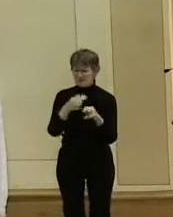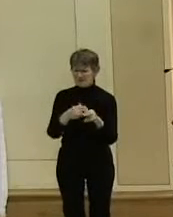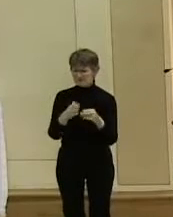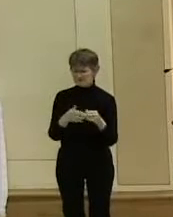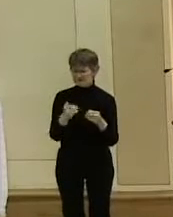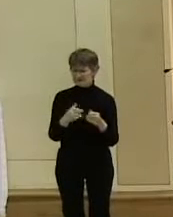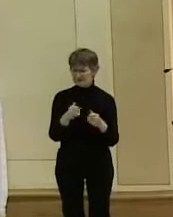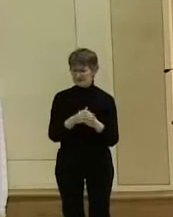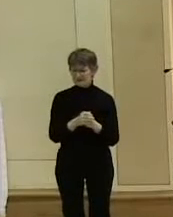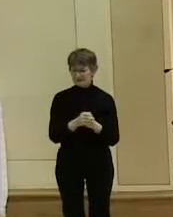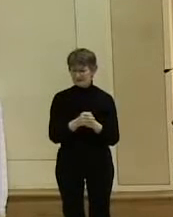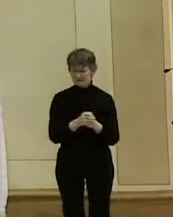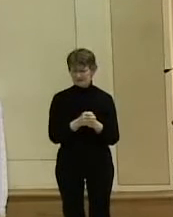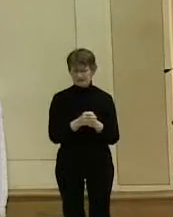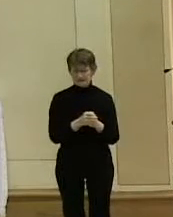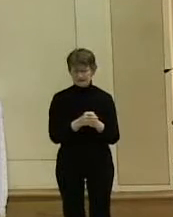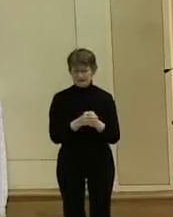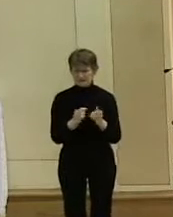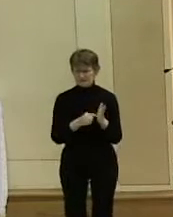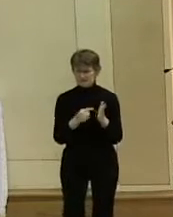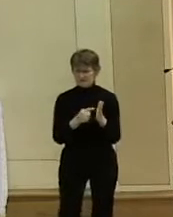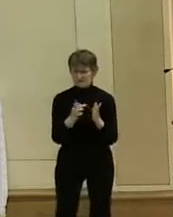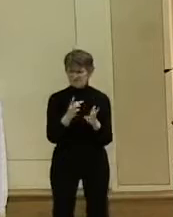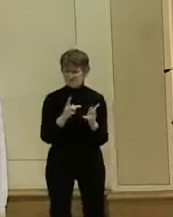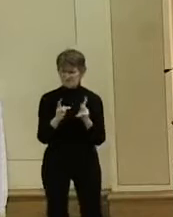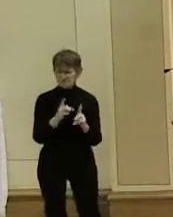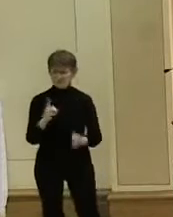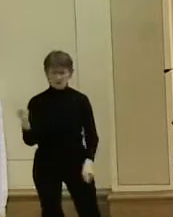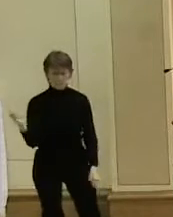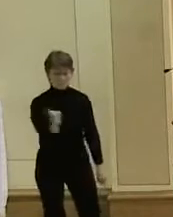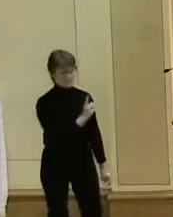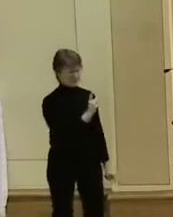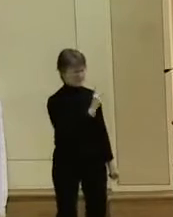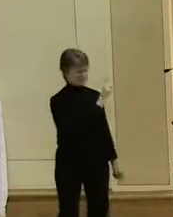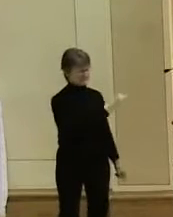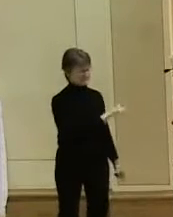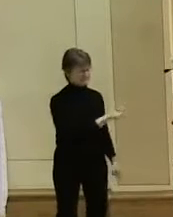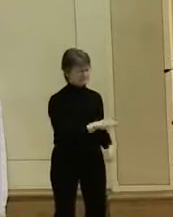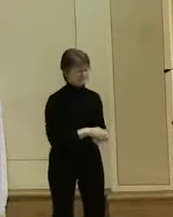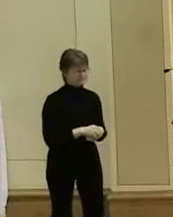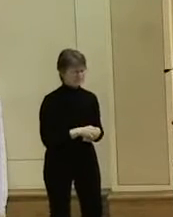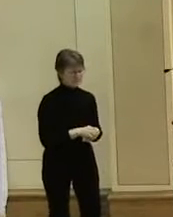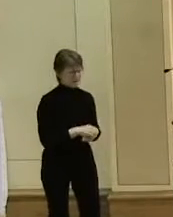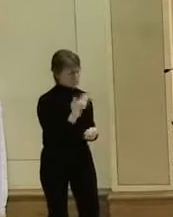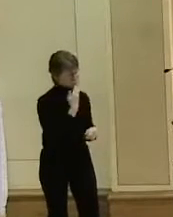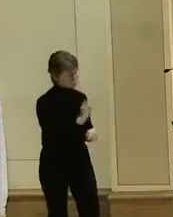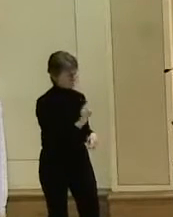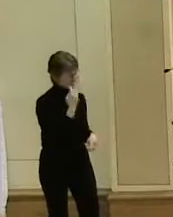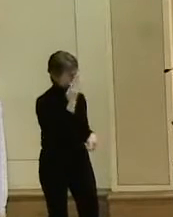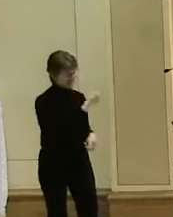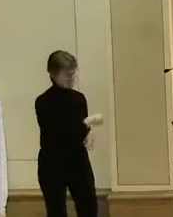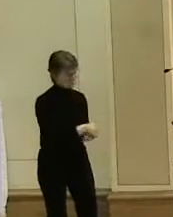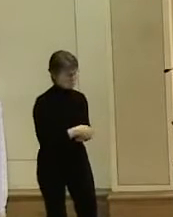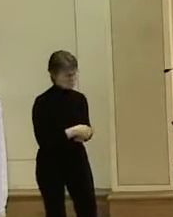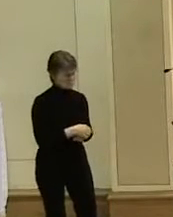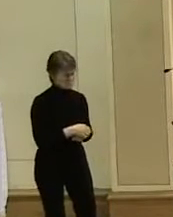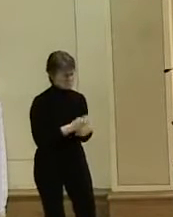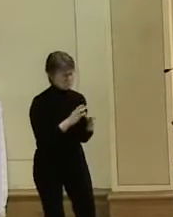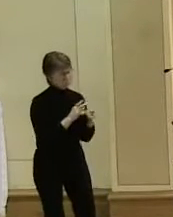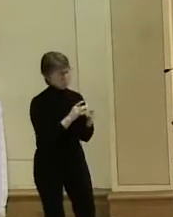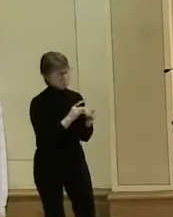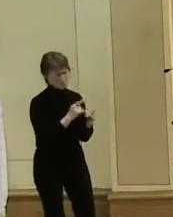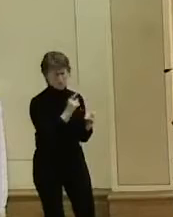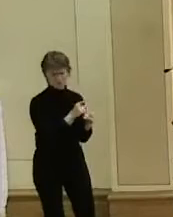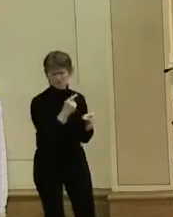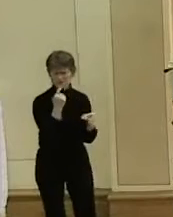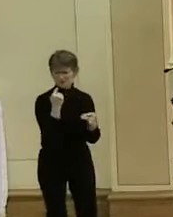I mistrust people who will come up to me and they'll use the name like, John, it's so good to see you. You know, John, blah, blah, blah, blah, blah, blah.